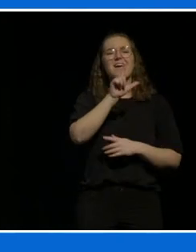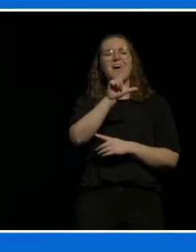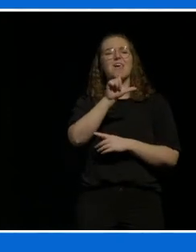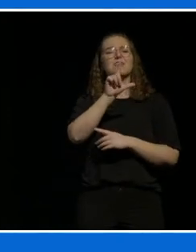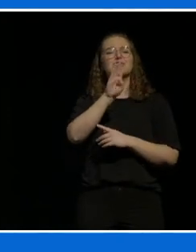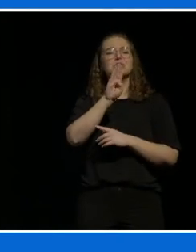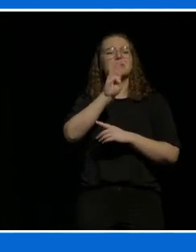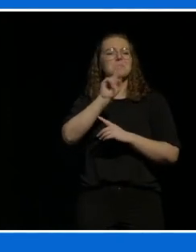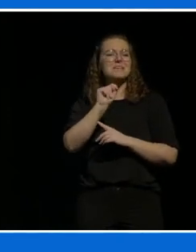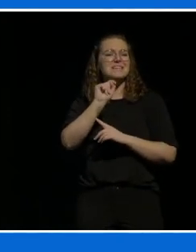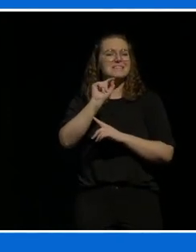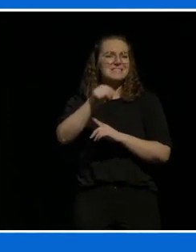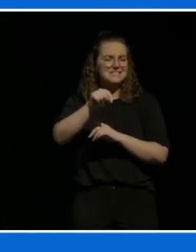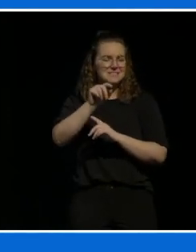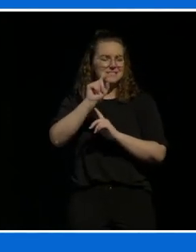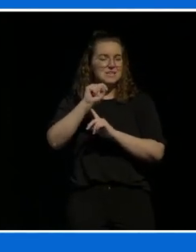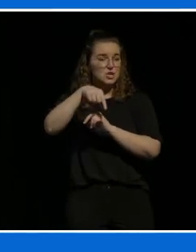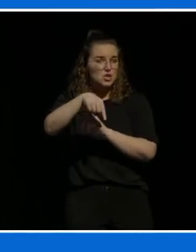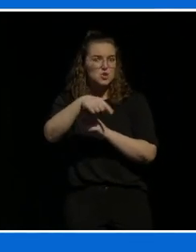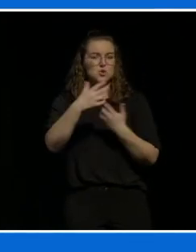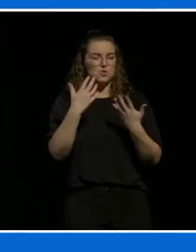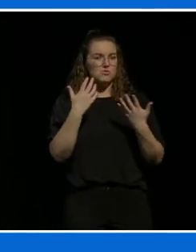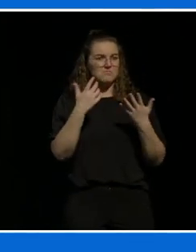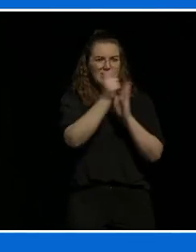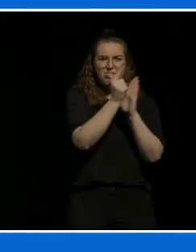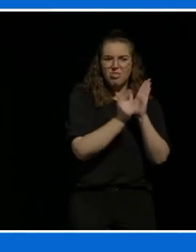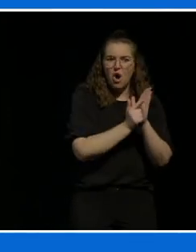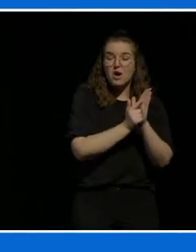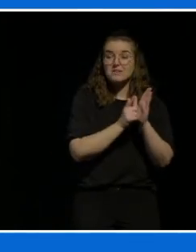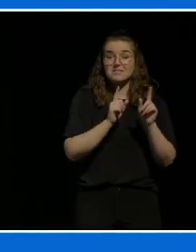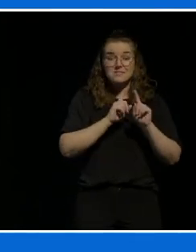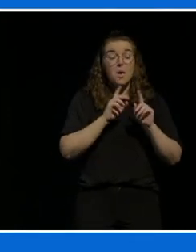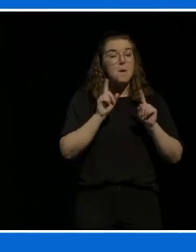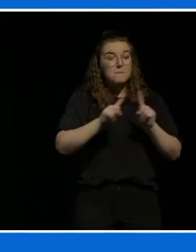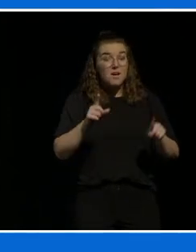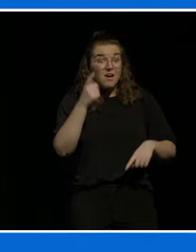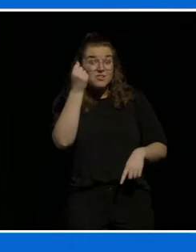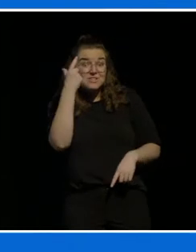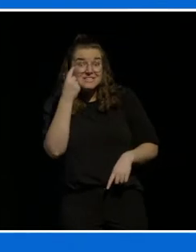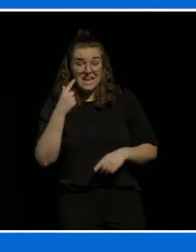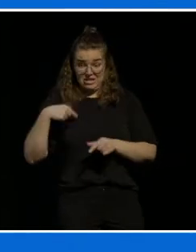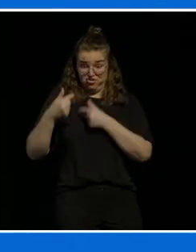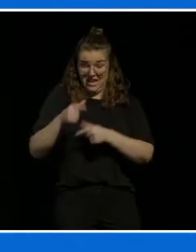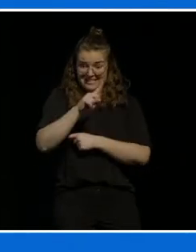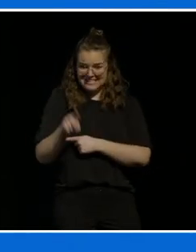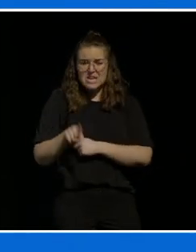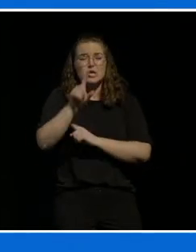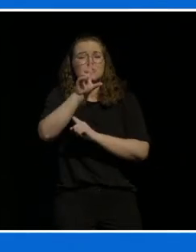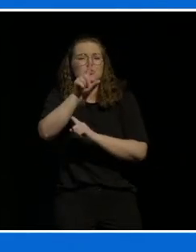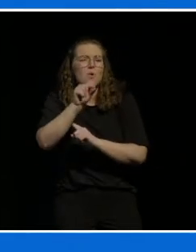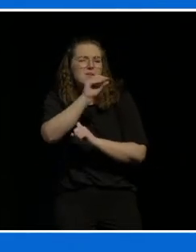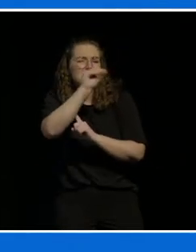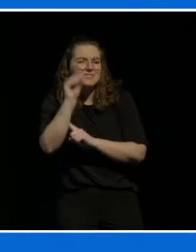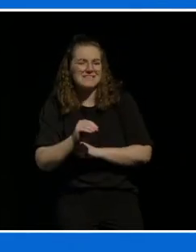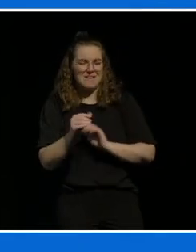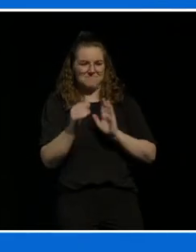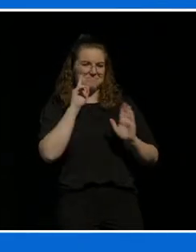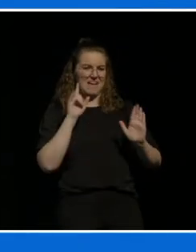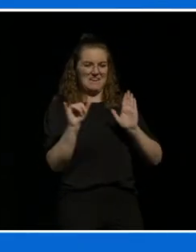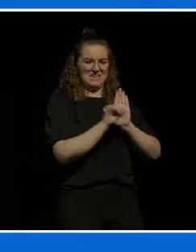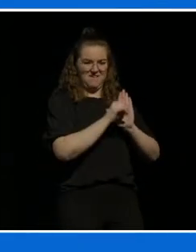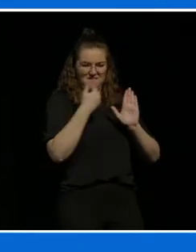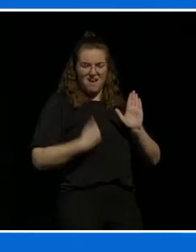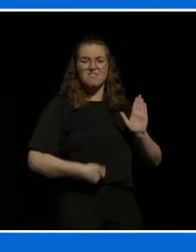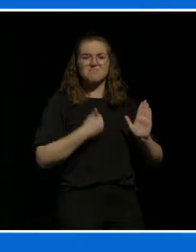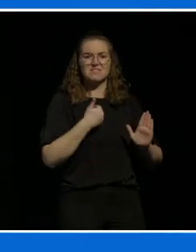legislation, even though a recent report came out and said that 20% of people in Gen Z identifies as LGBTQ. And I think those types of policies